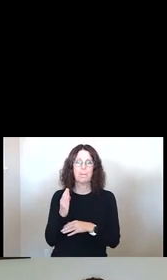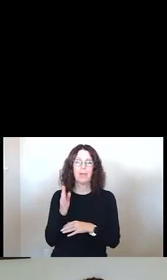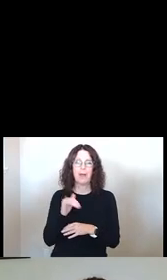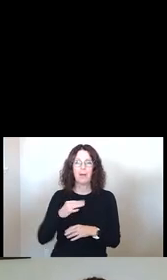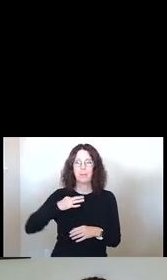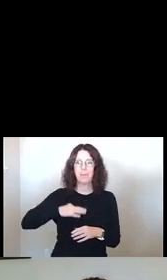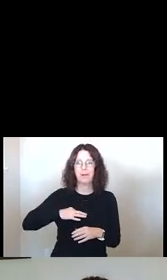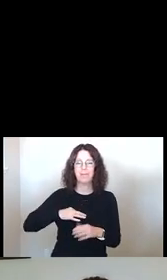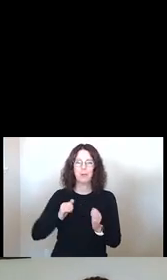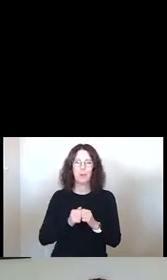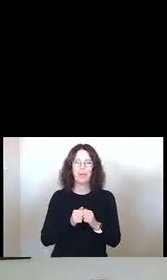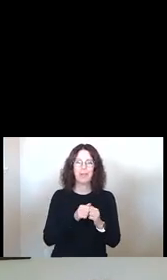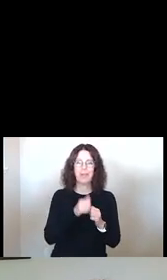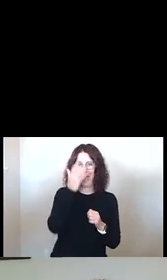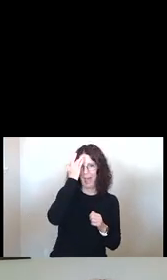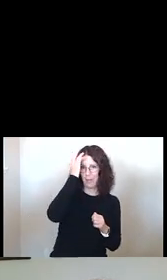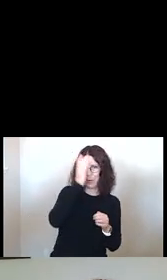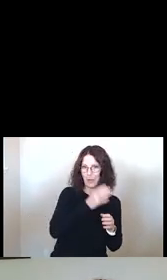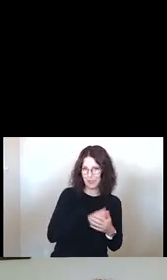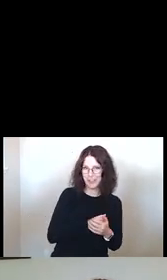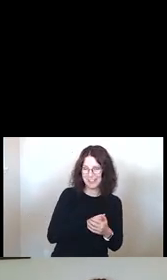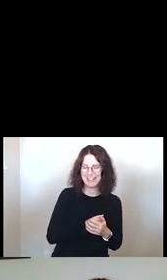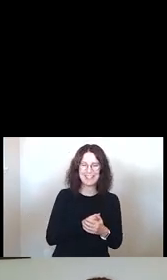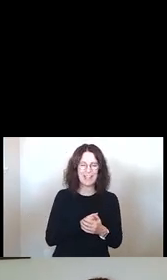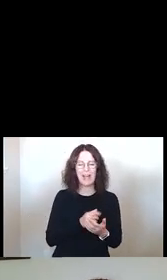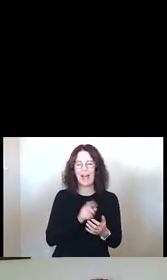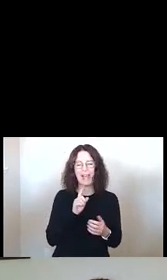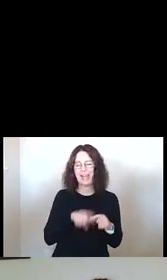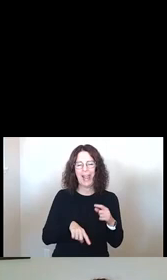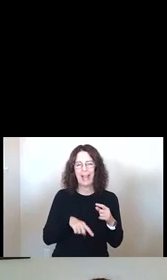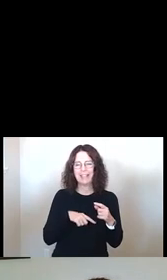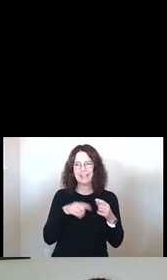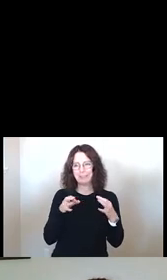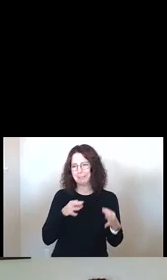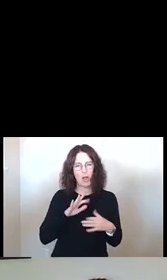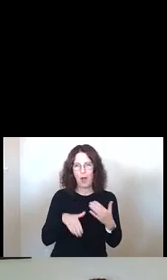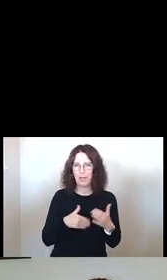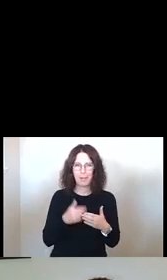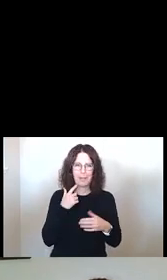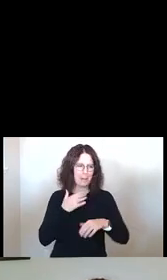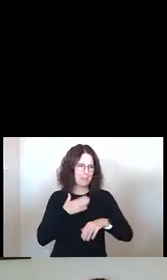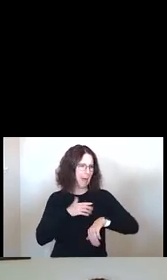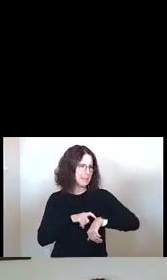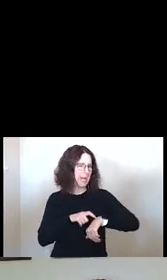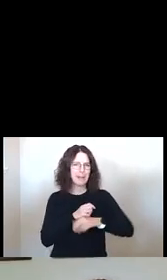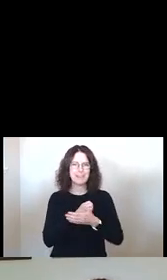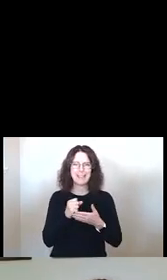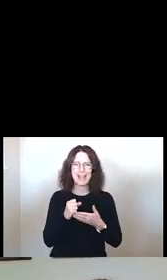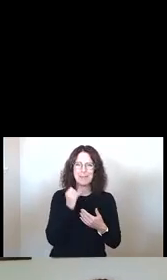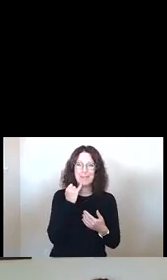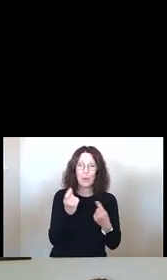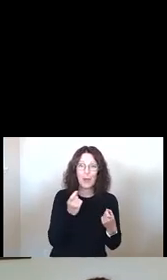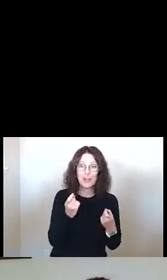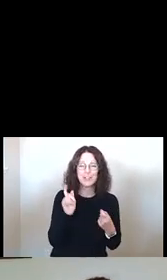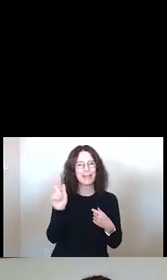to go through them all. I think I'm probably out of time, but if you have any questions later, I will be very happy to answer them. Okay, thank you